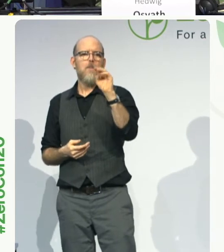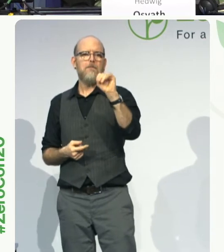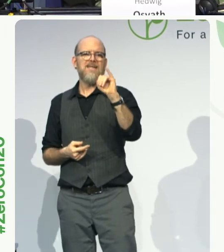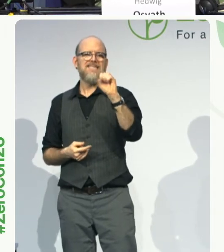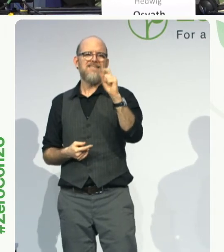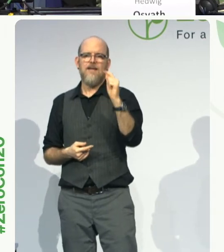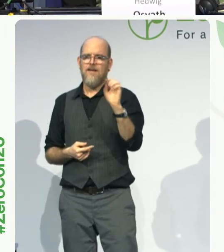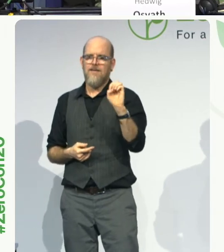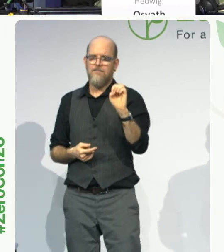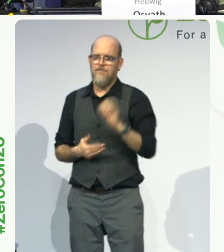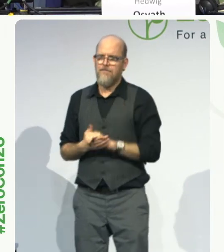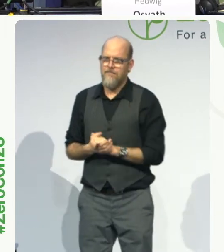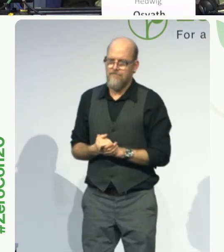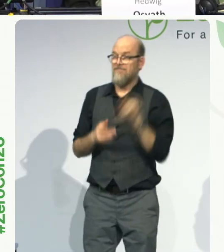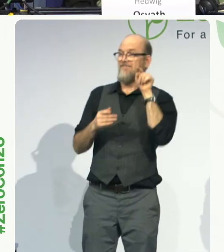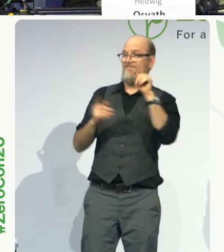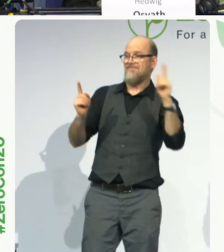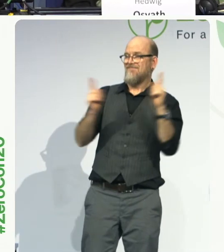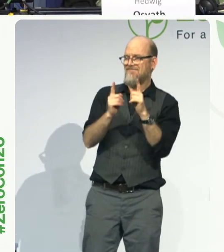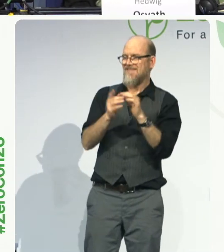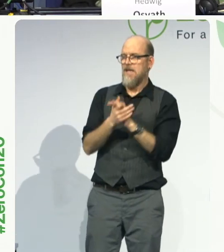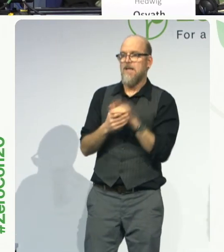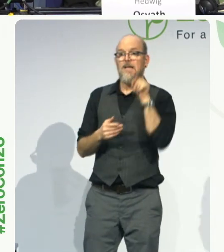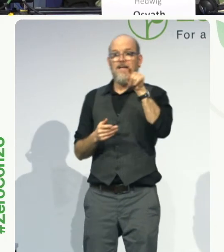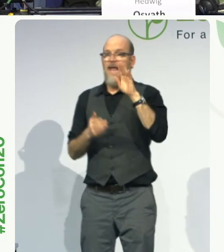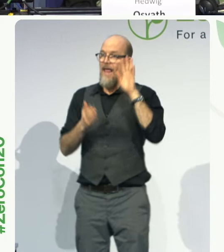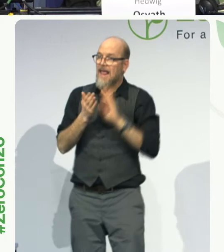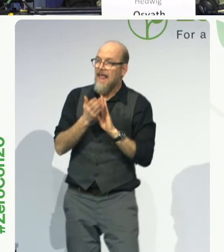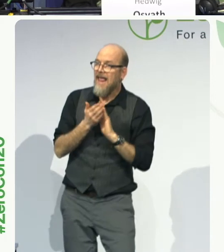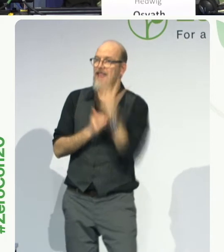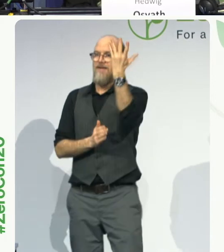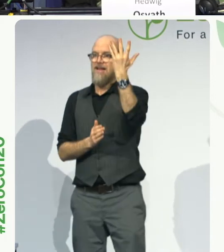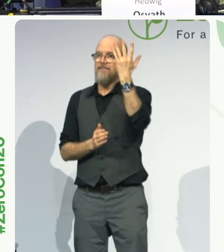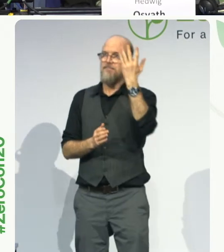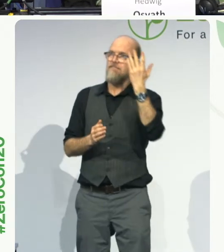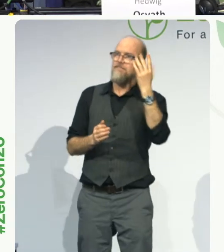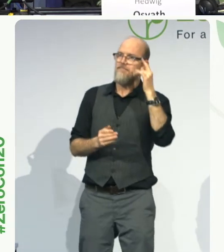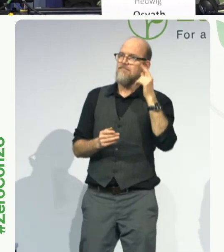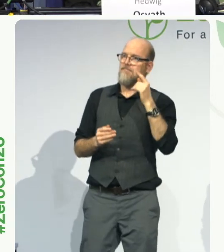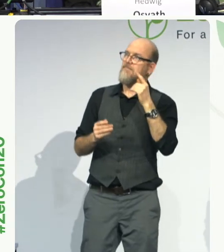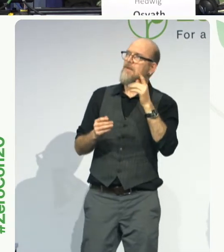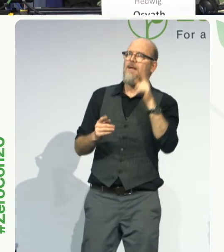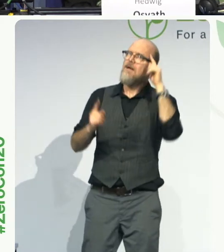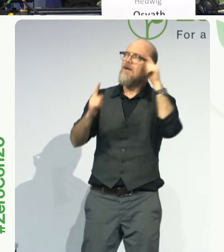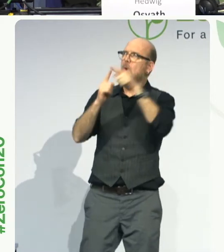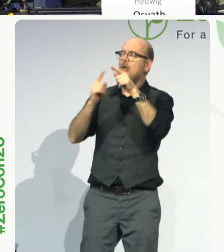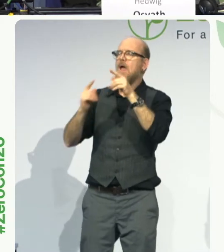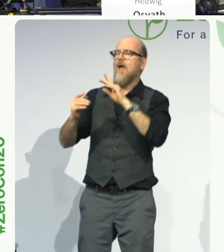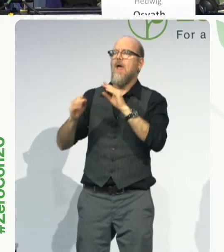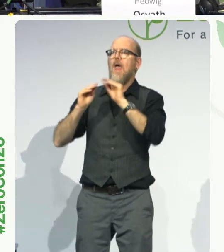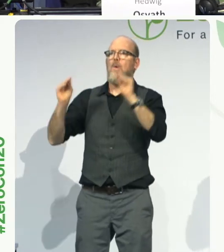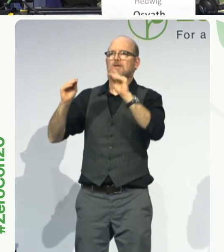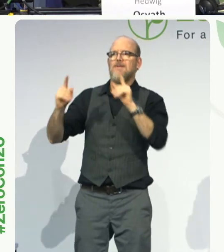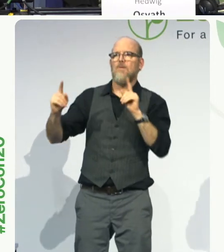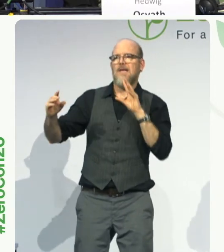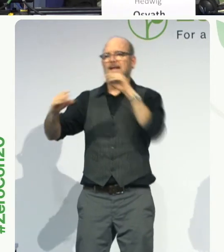education as a main aim. And so the aim of the project is to support the Jordanian Ministry of Education in